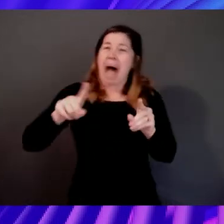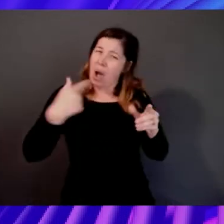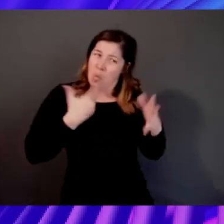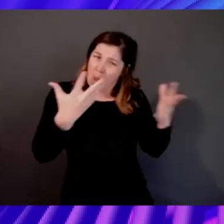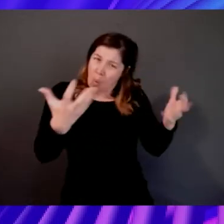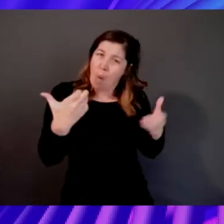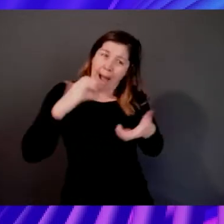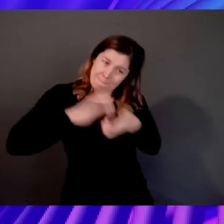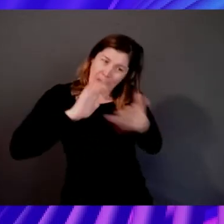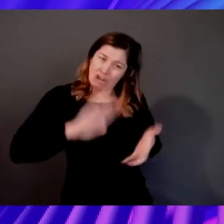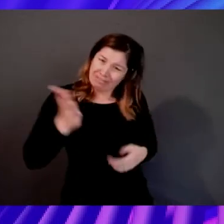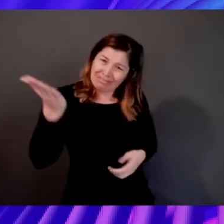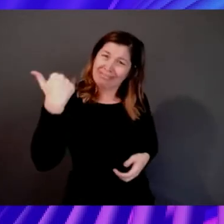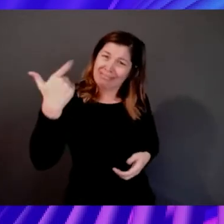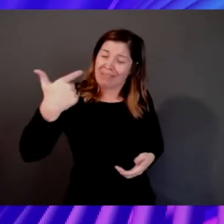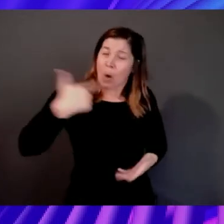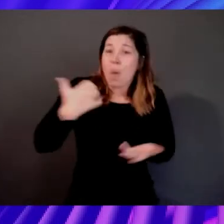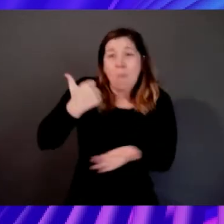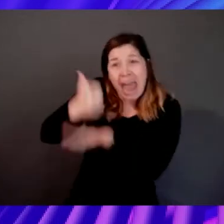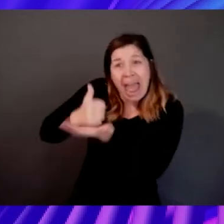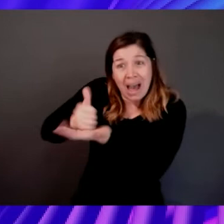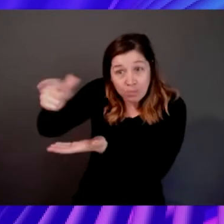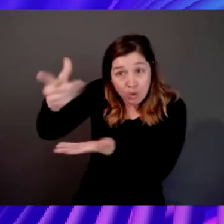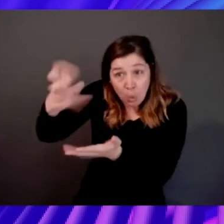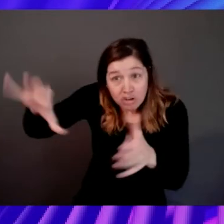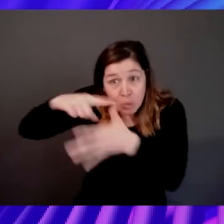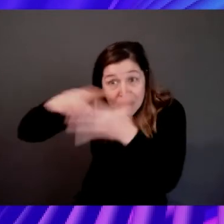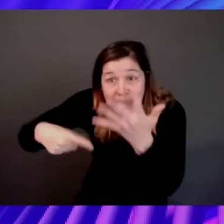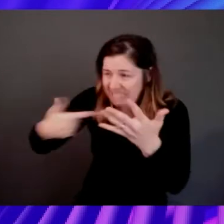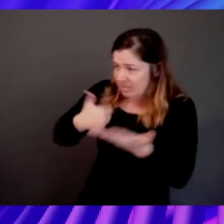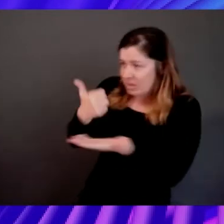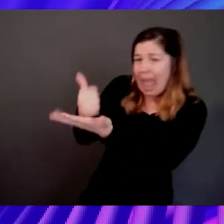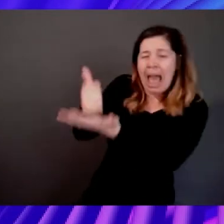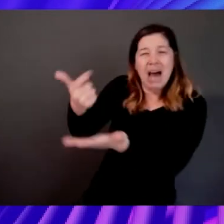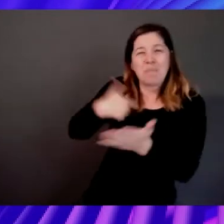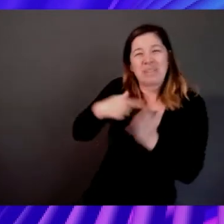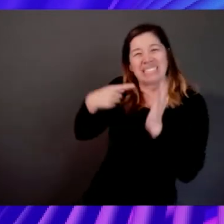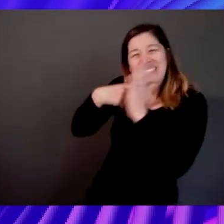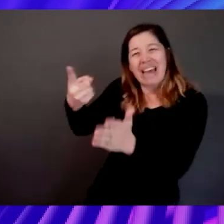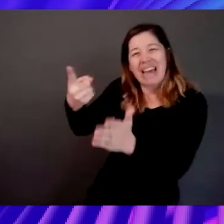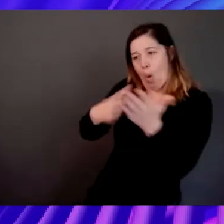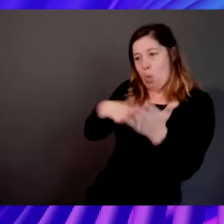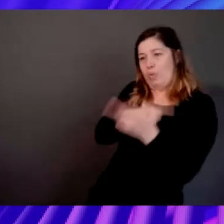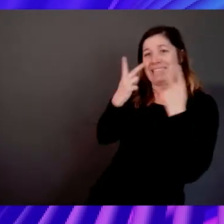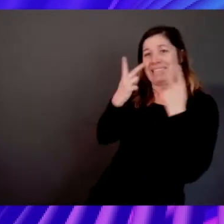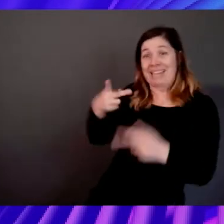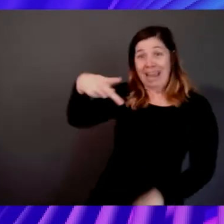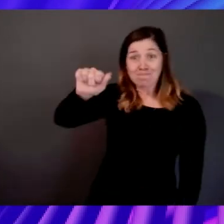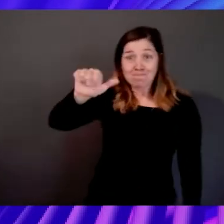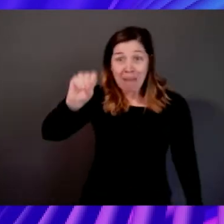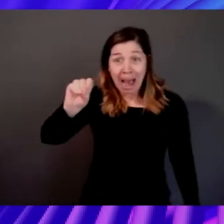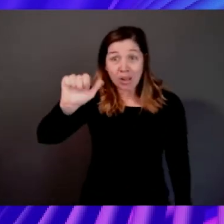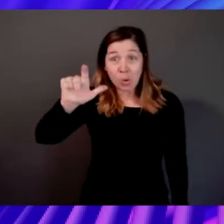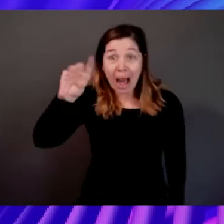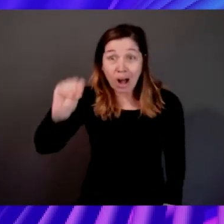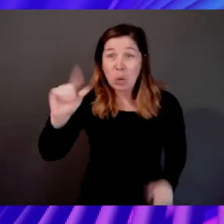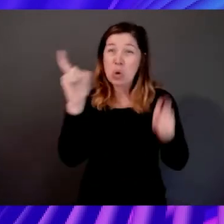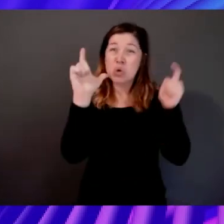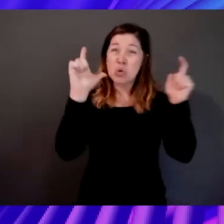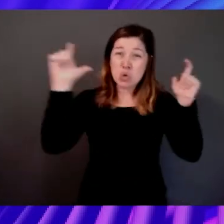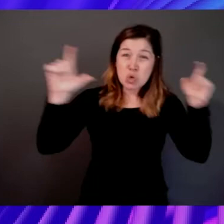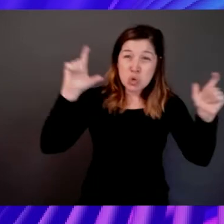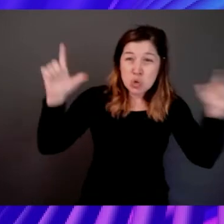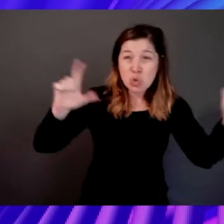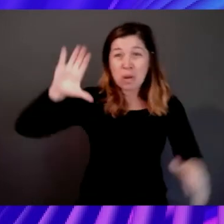that. Let us tell you what we see. Let us see. I mean, Palo Alto is a huge company that sees visibility across a lot